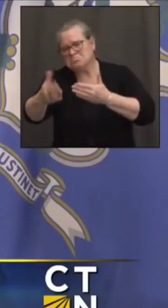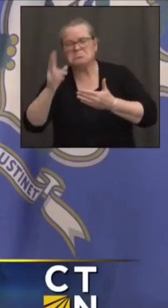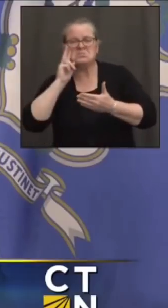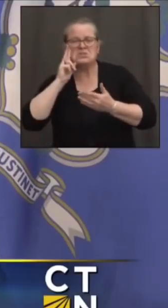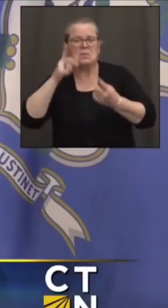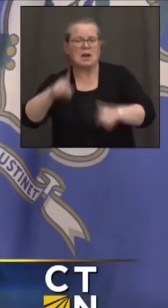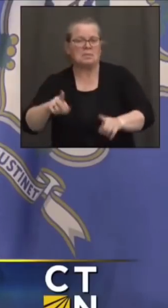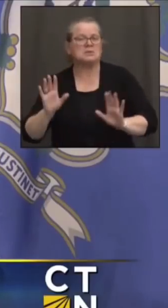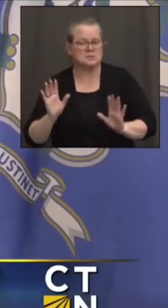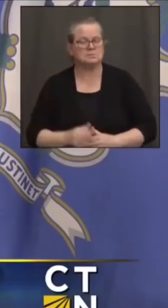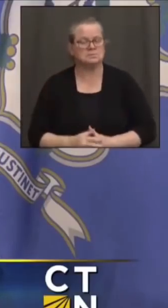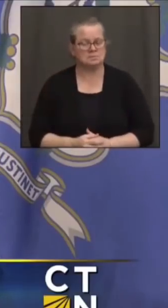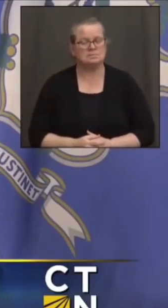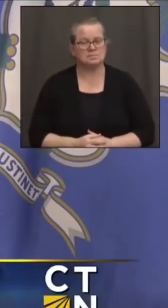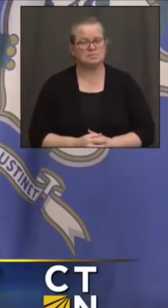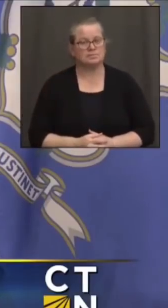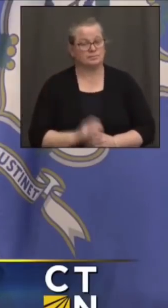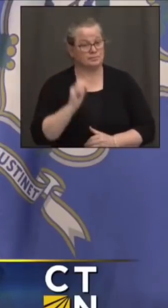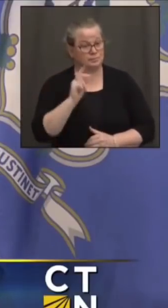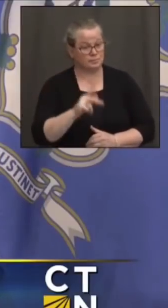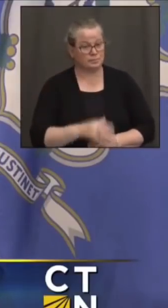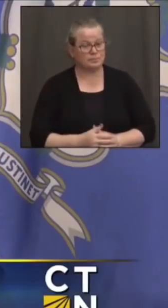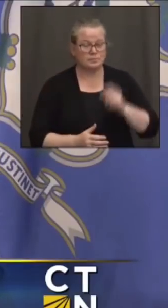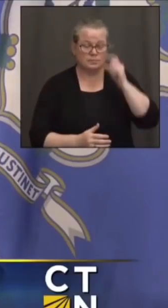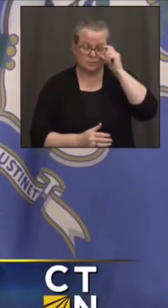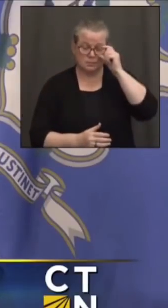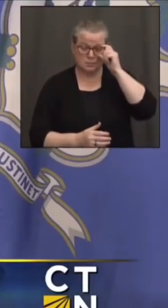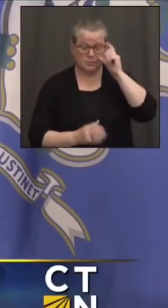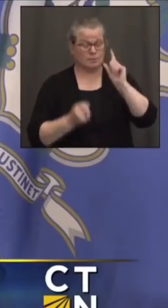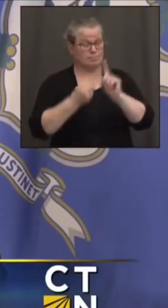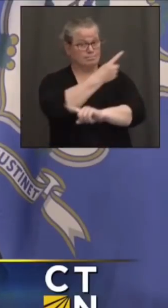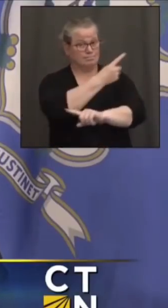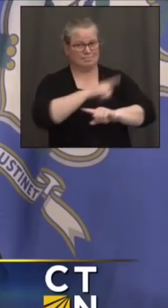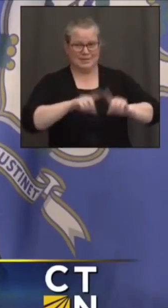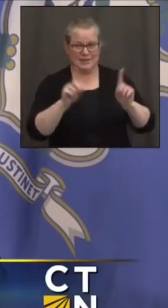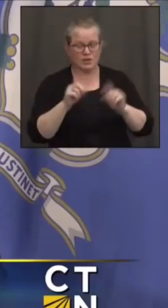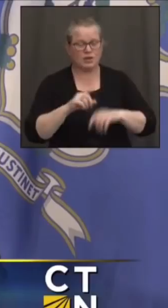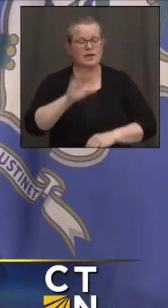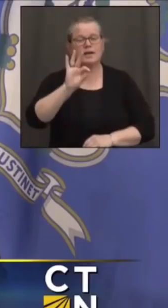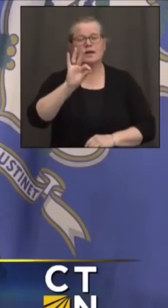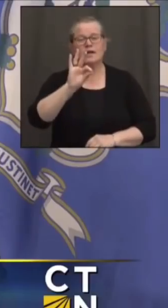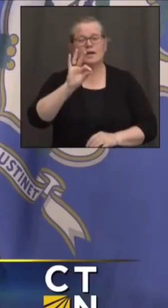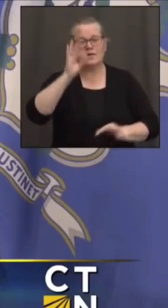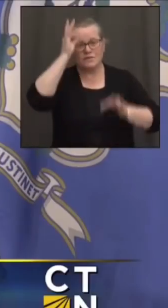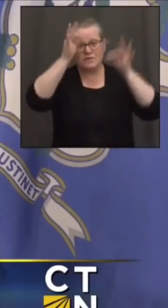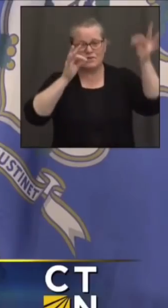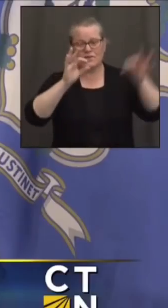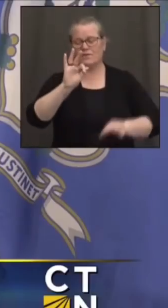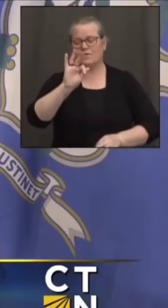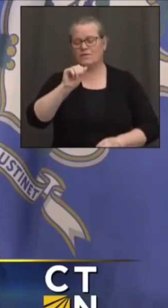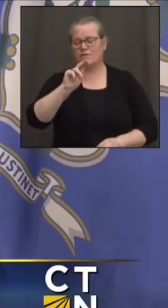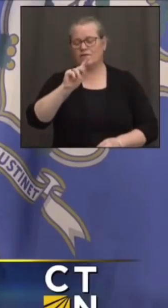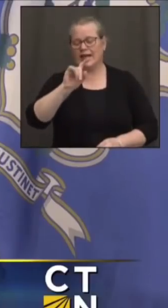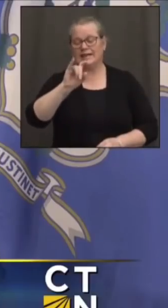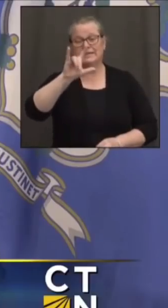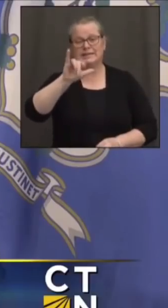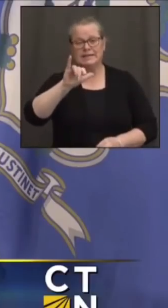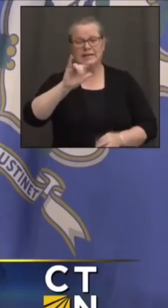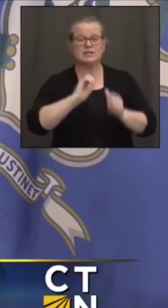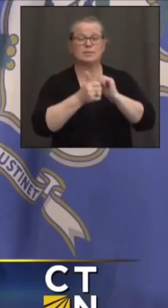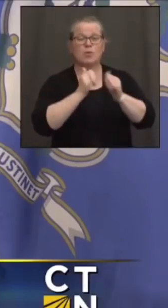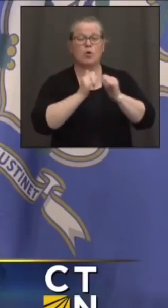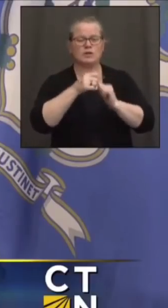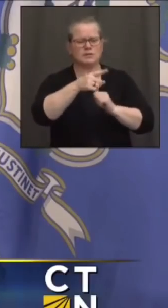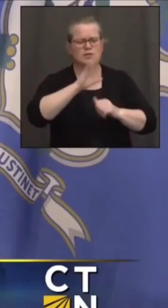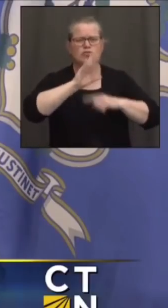Sue. Okay. And on a totally different subject, the fantasy sports industry is saying that the way the gambling